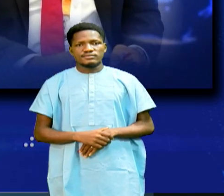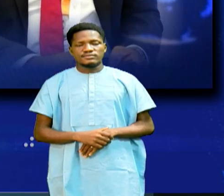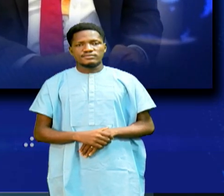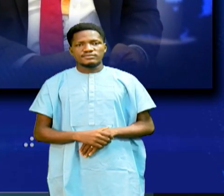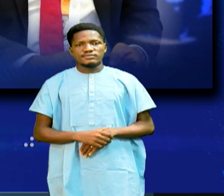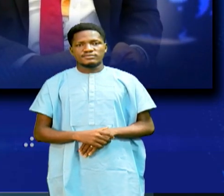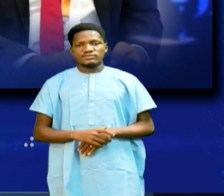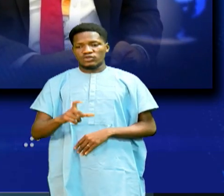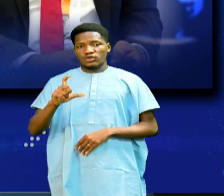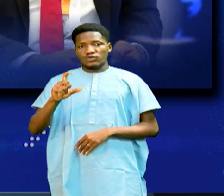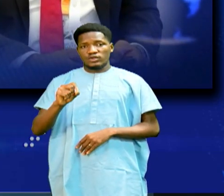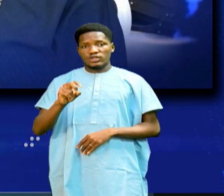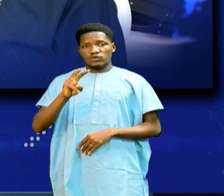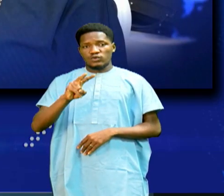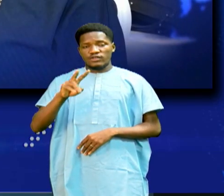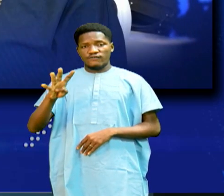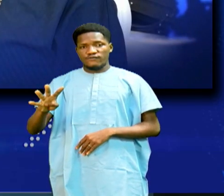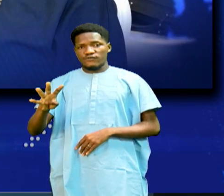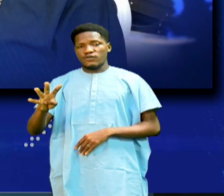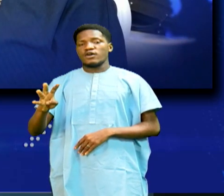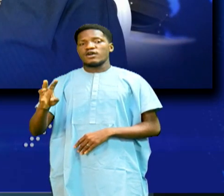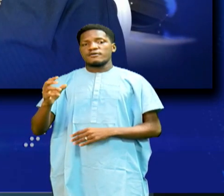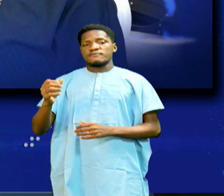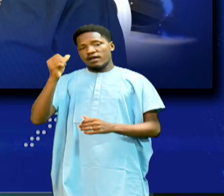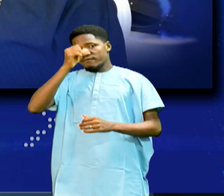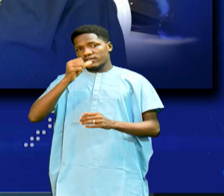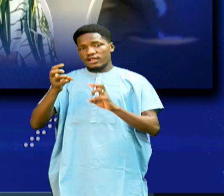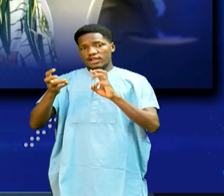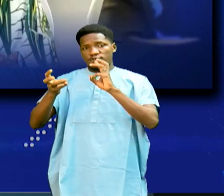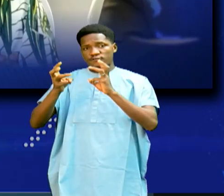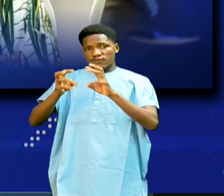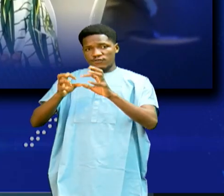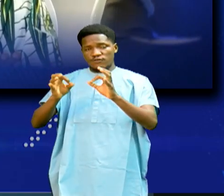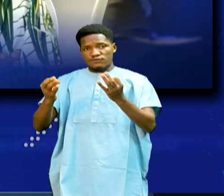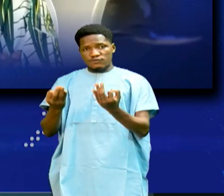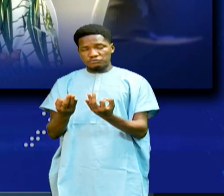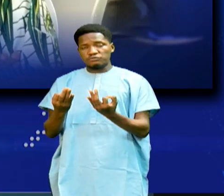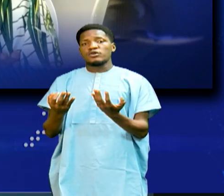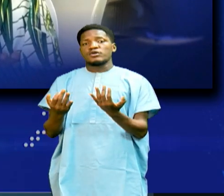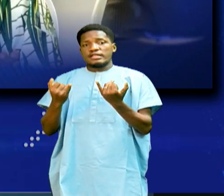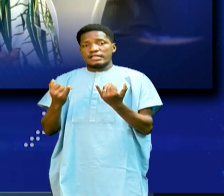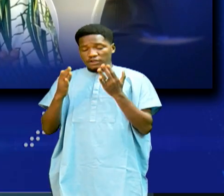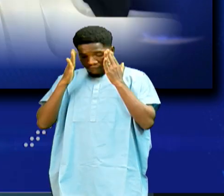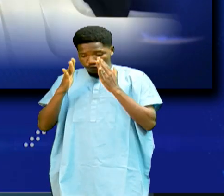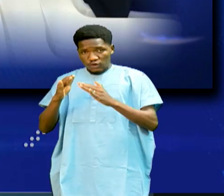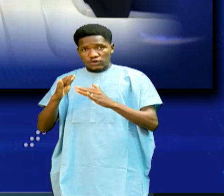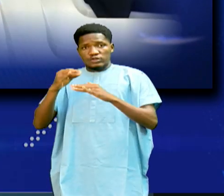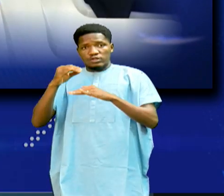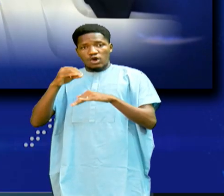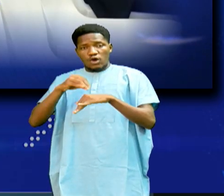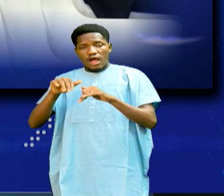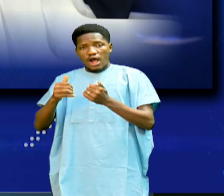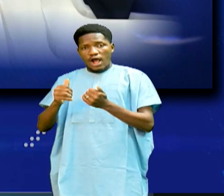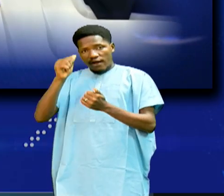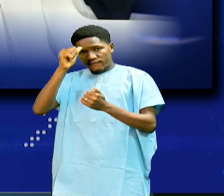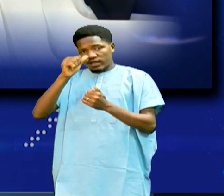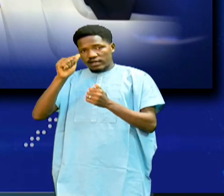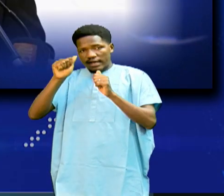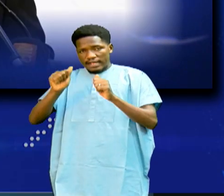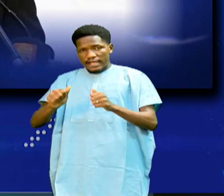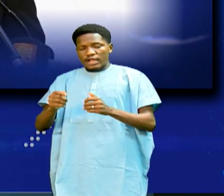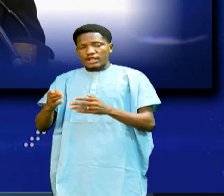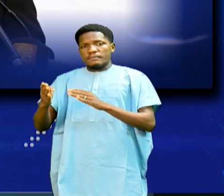The 2024 Africa Climate Forum underway in Abuja, focusing on how Africa can explore and build